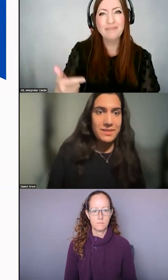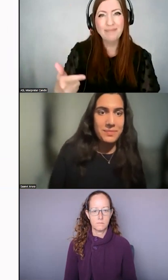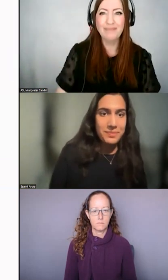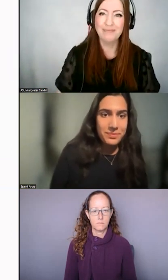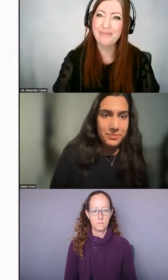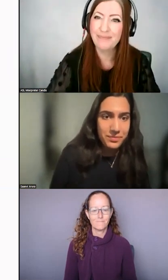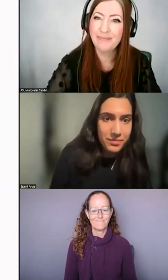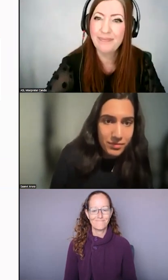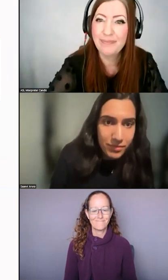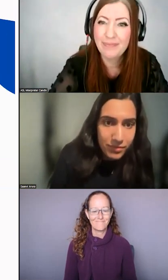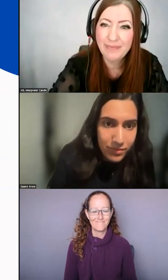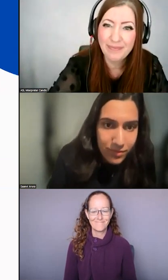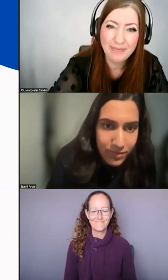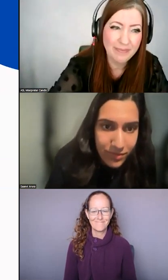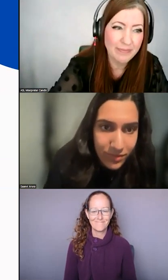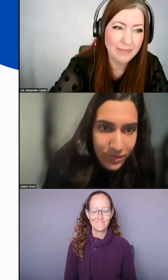please.